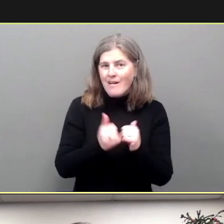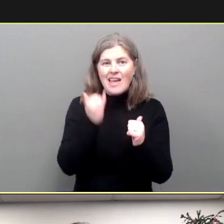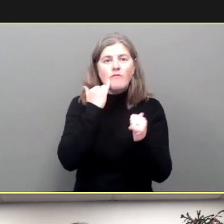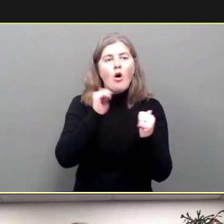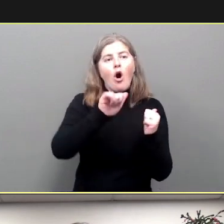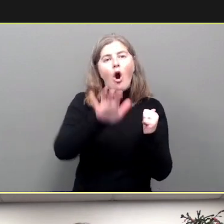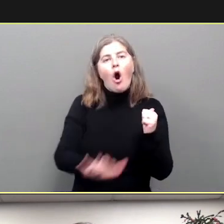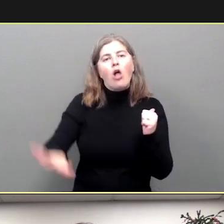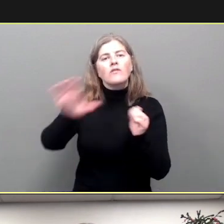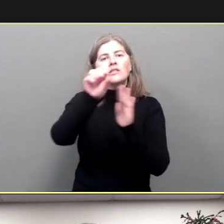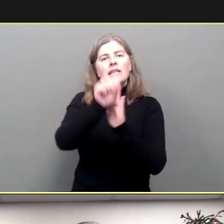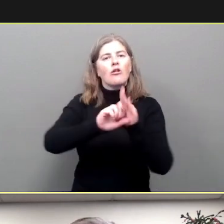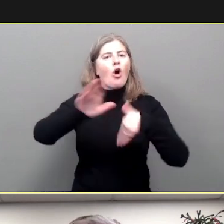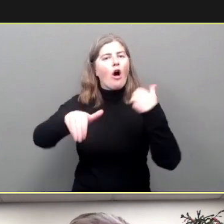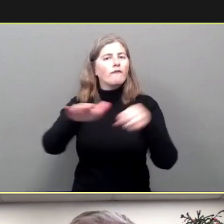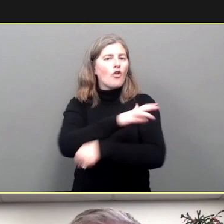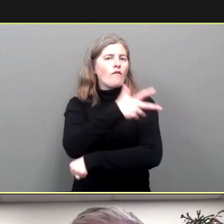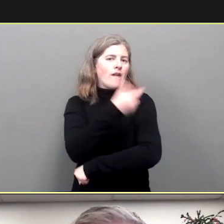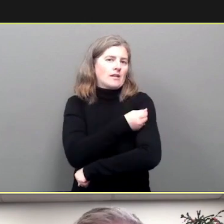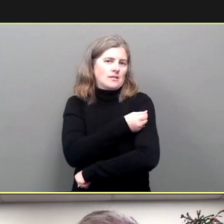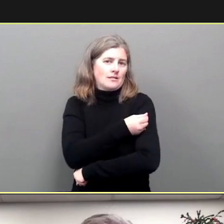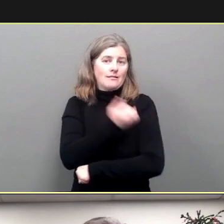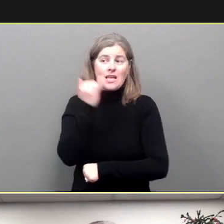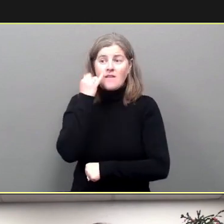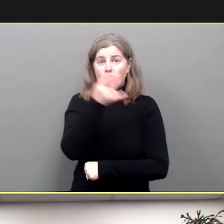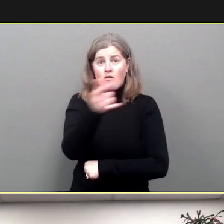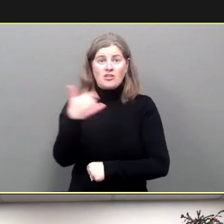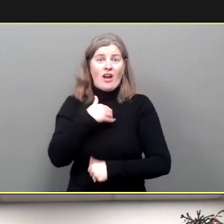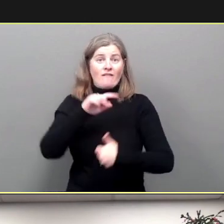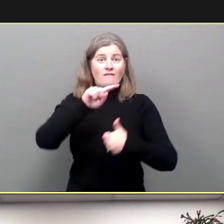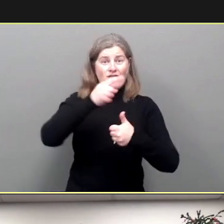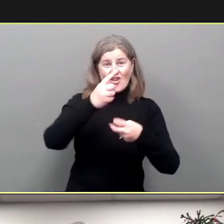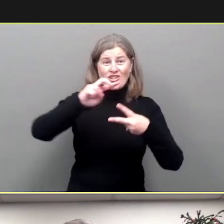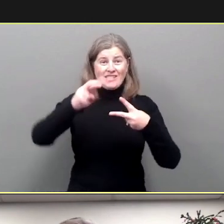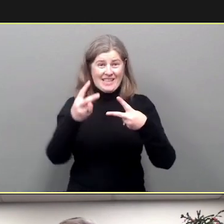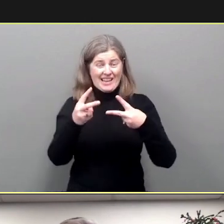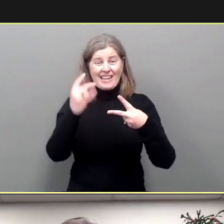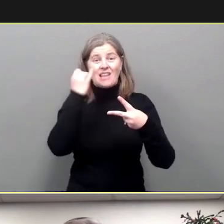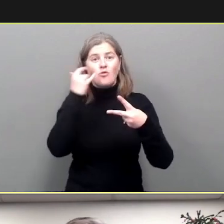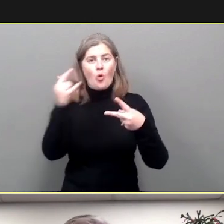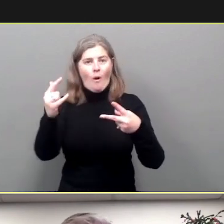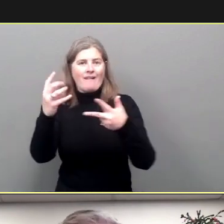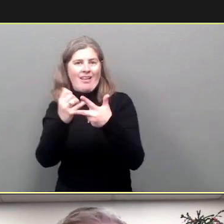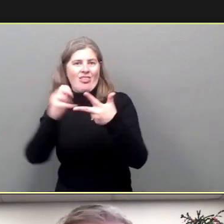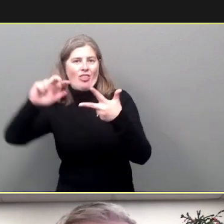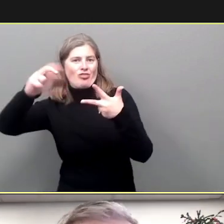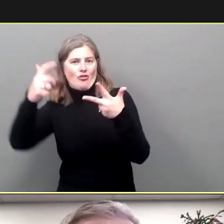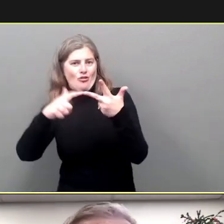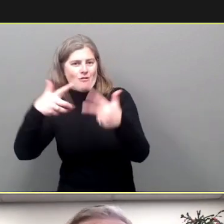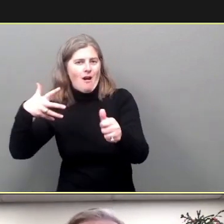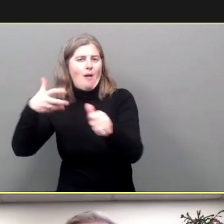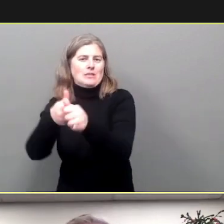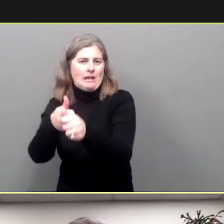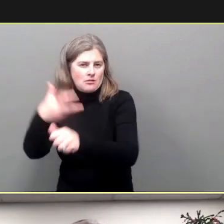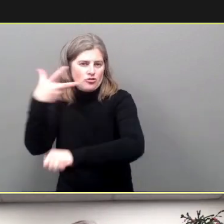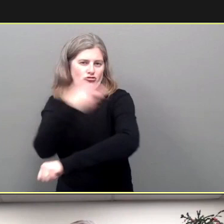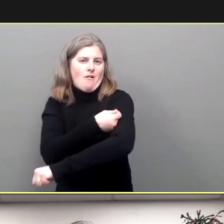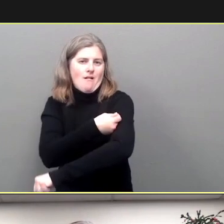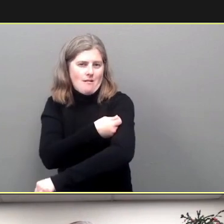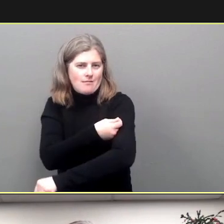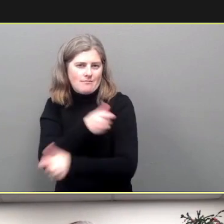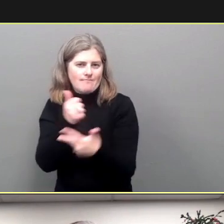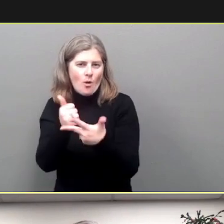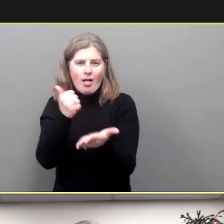were vaccinated. And now those of you who already had your primary series, if you get that vaccine up to date by getting a